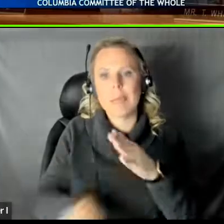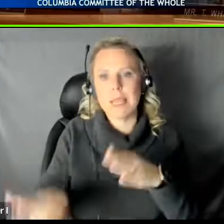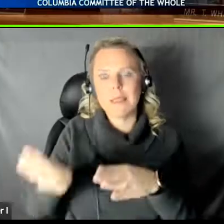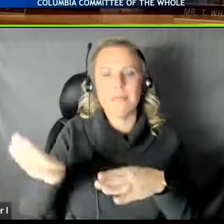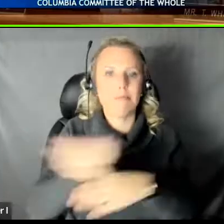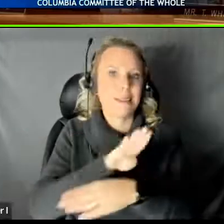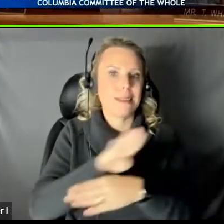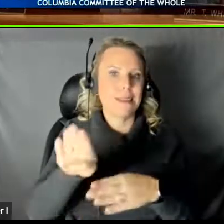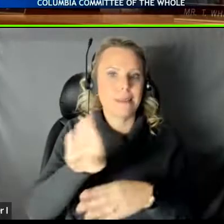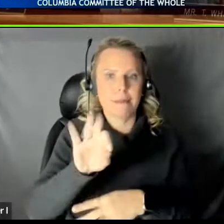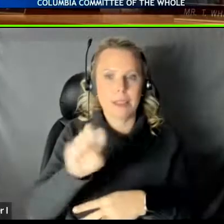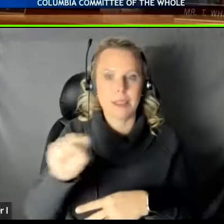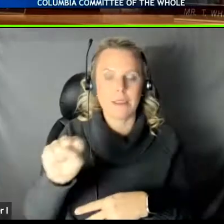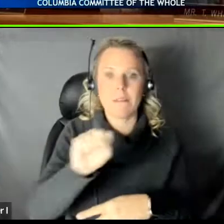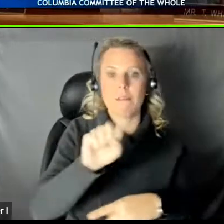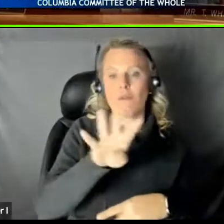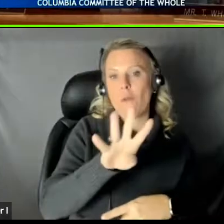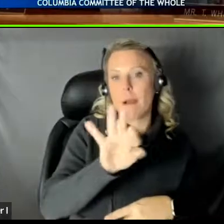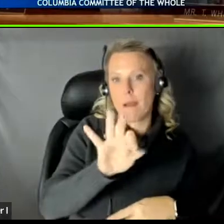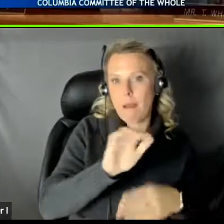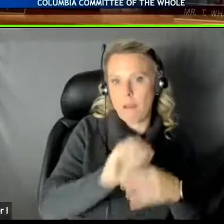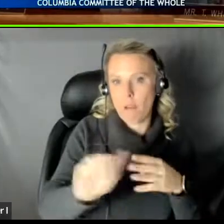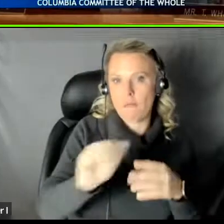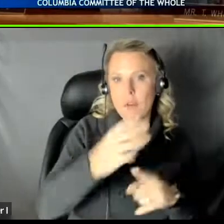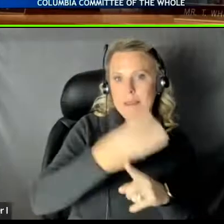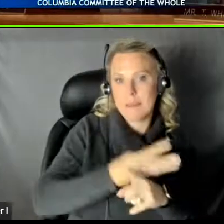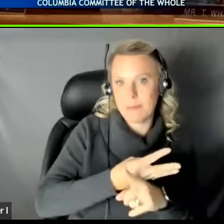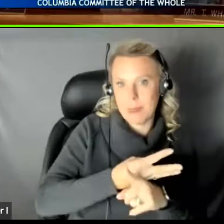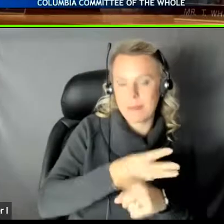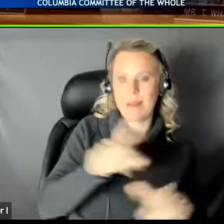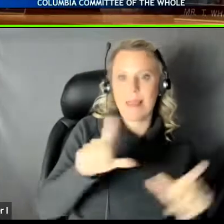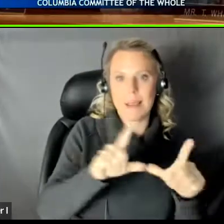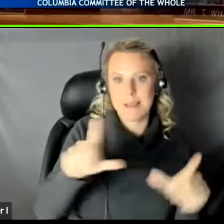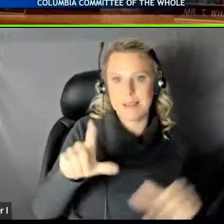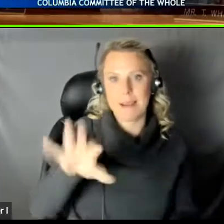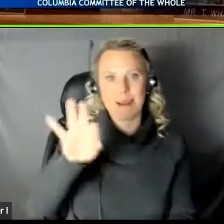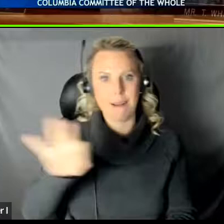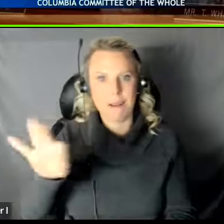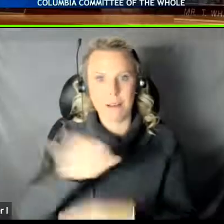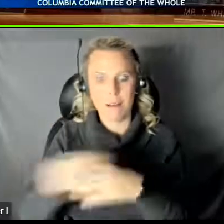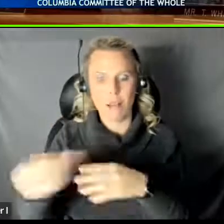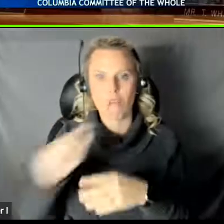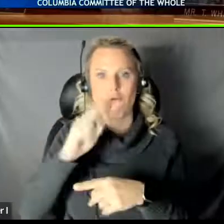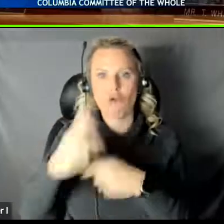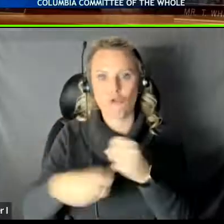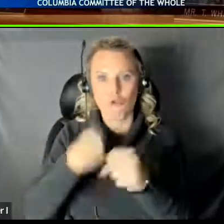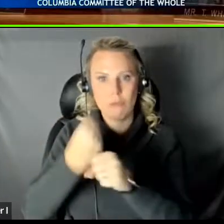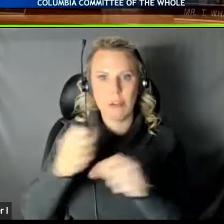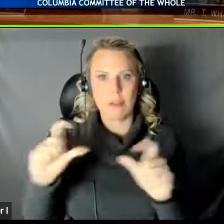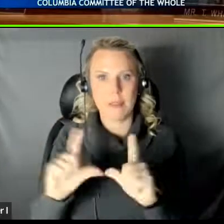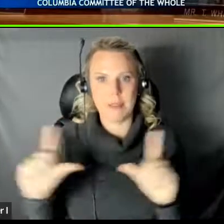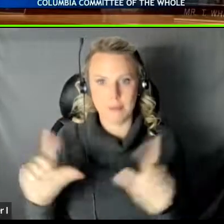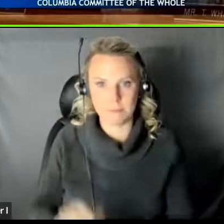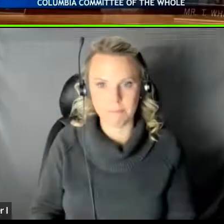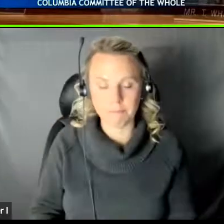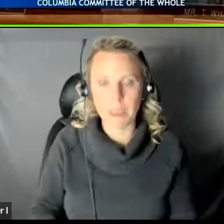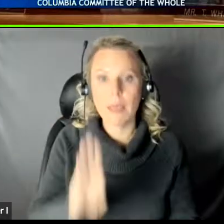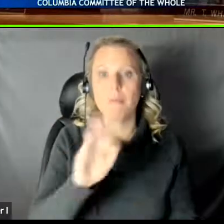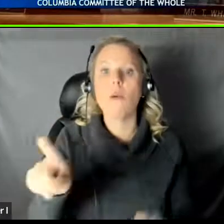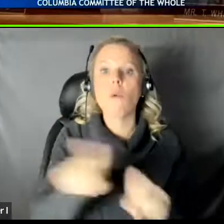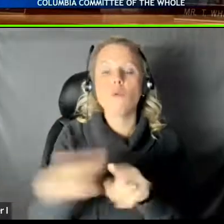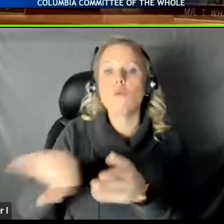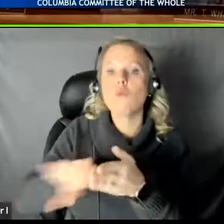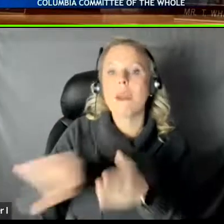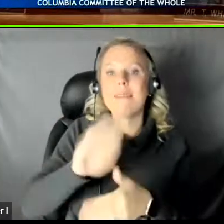license fees to $49 for a 6-month license and $99 for a 2-year license. The bill also